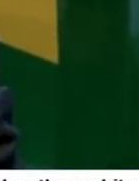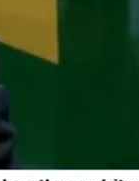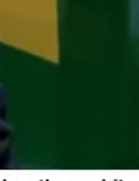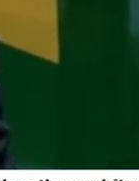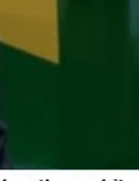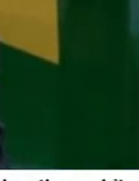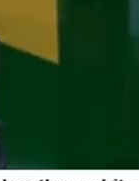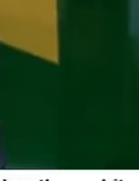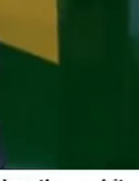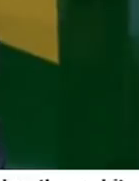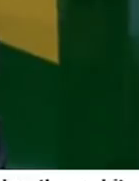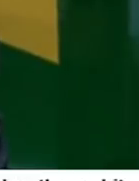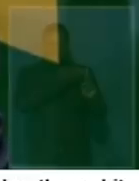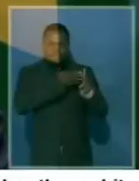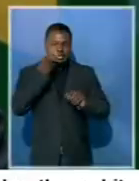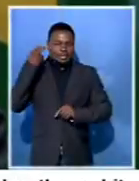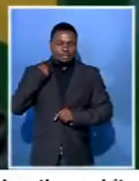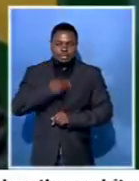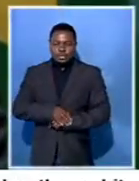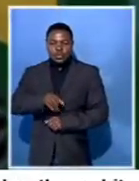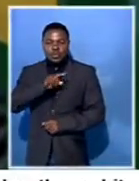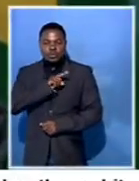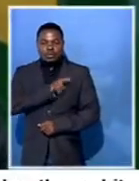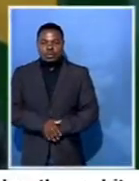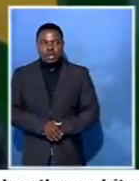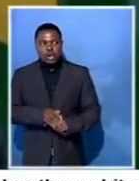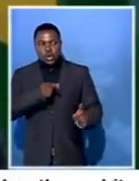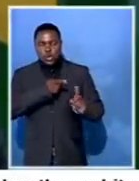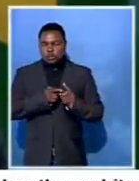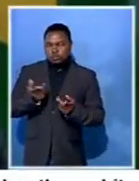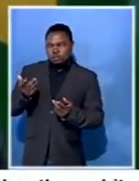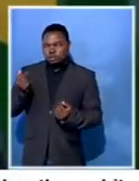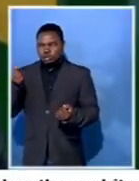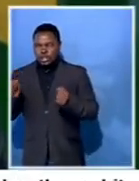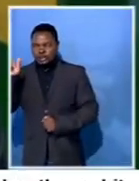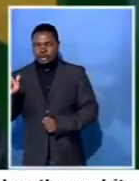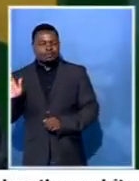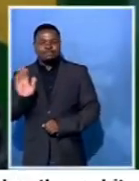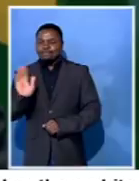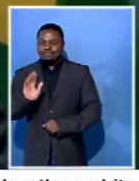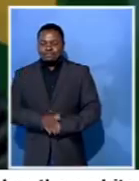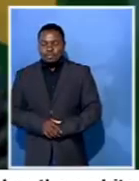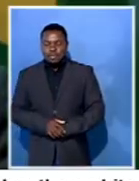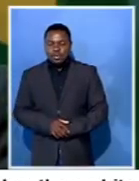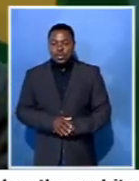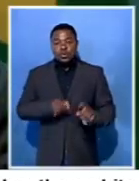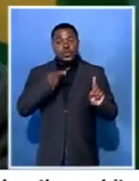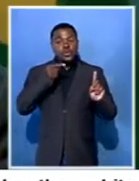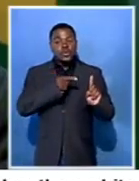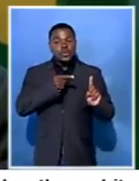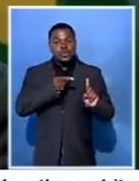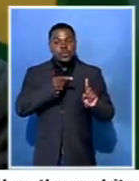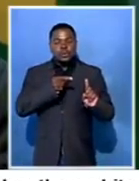never wanted to disappoint, not because he was judgmental. He, in fact,